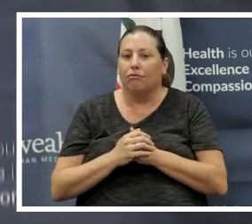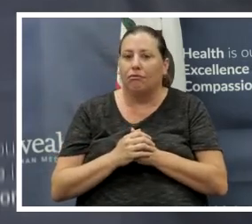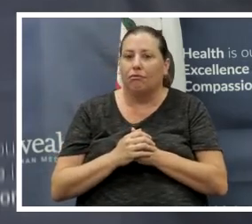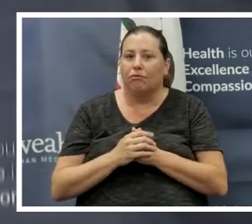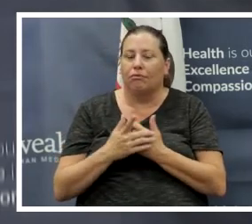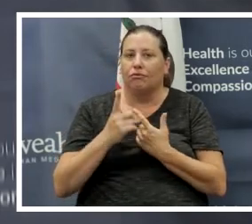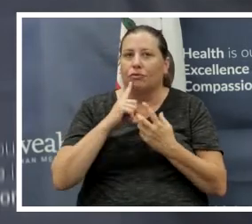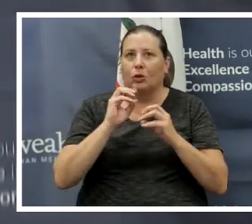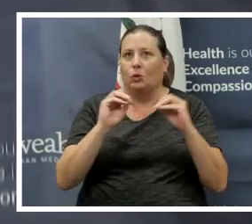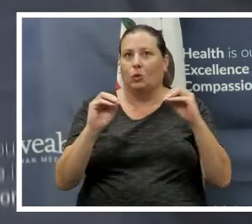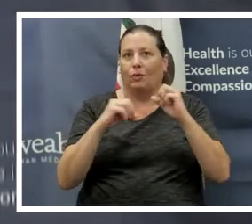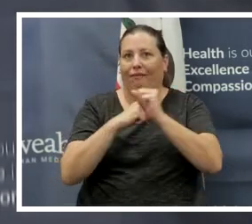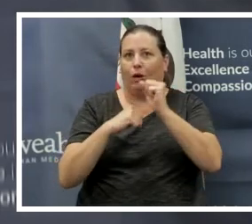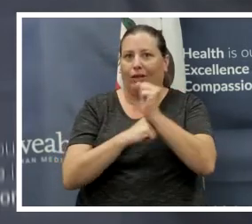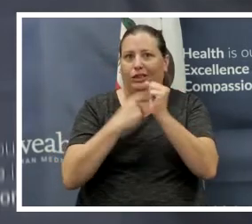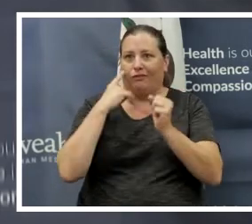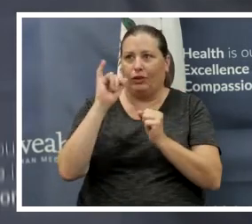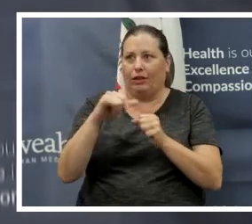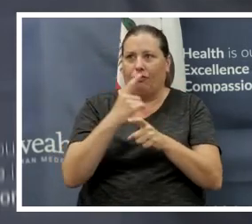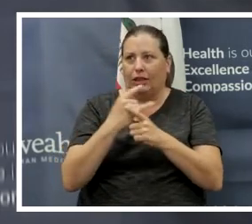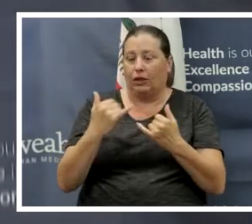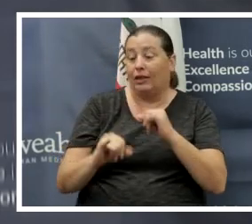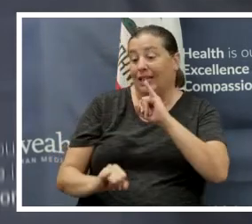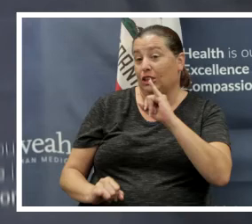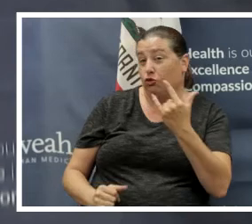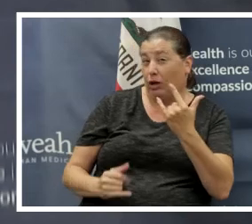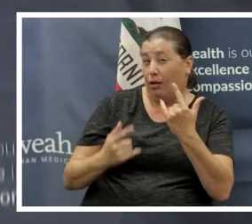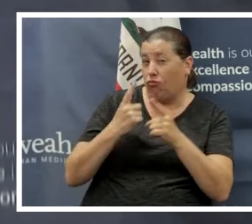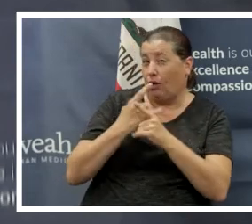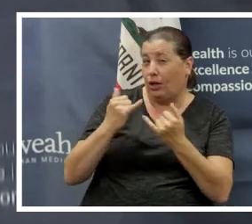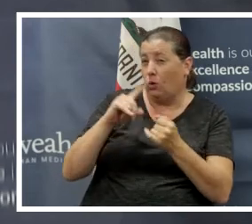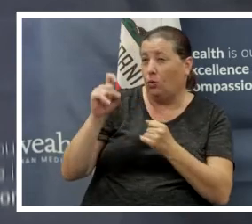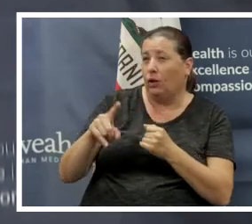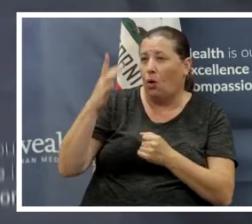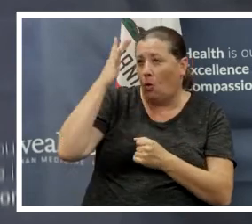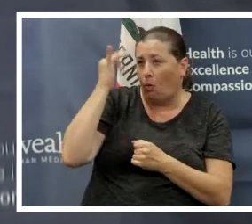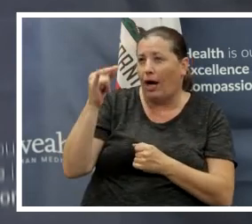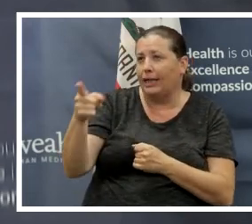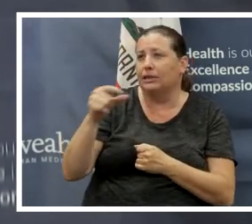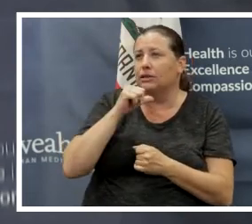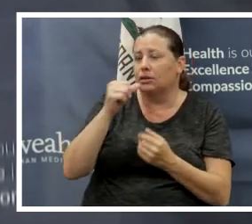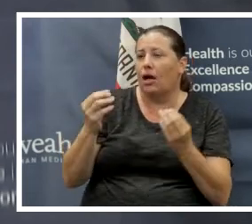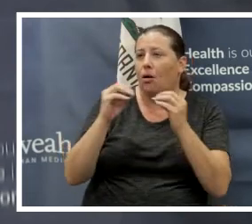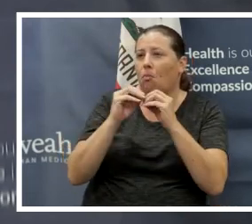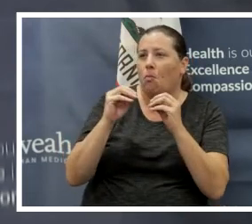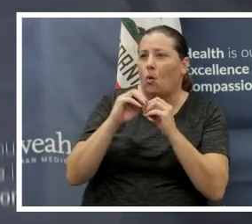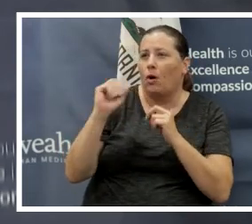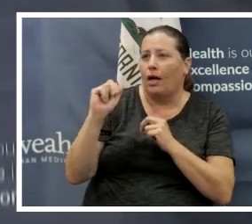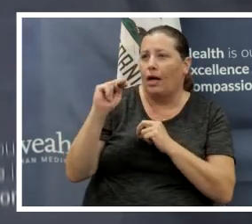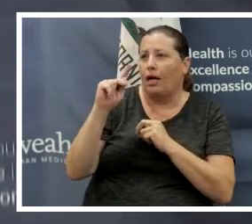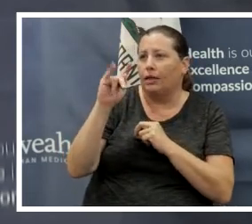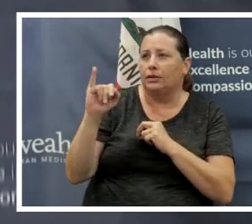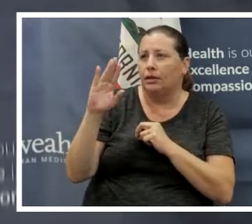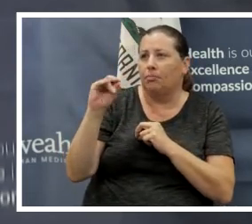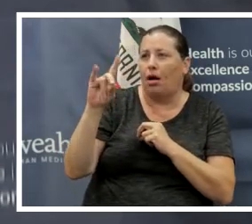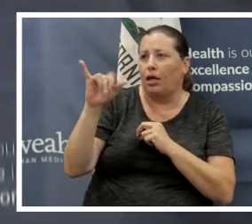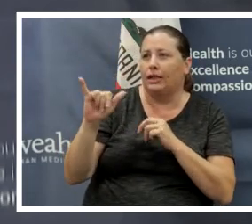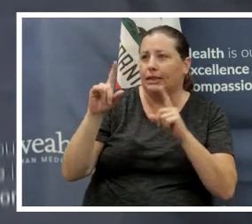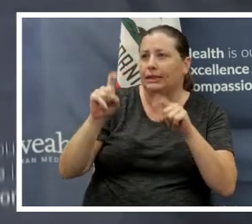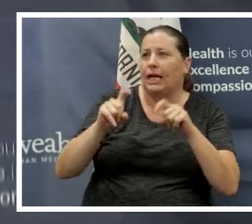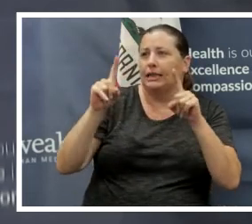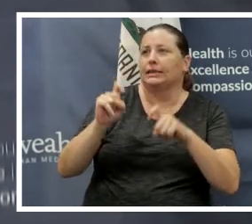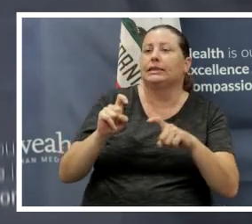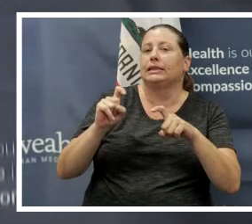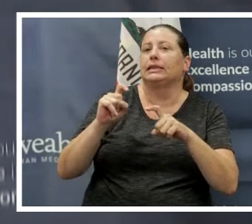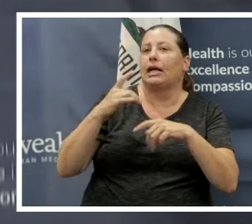no foundation for it right now. Okay, so on Instagram, the question's being asked, why isn't there more antibody testing available to determine how much